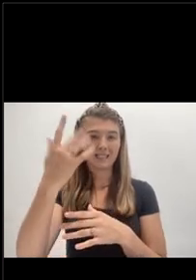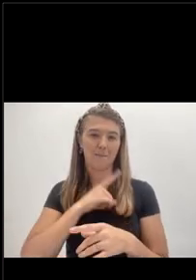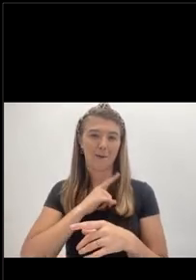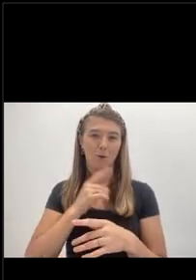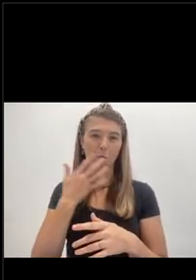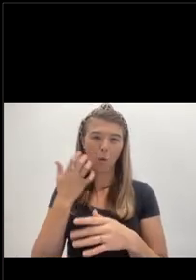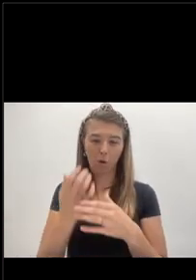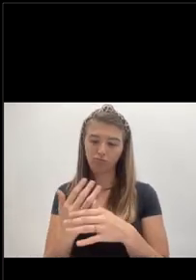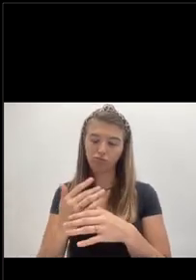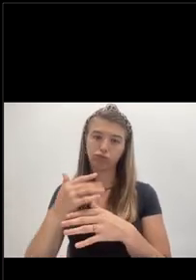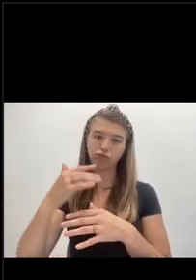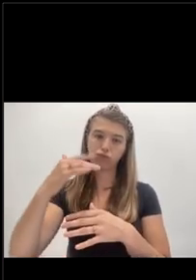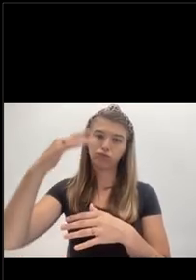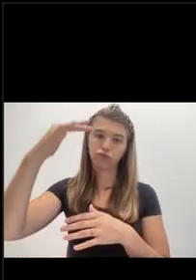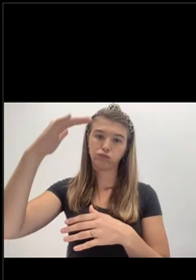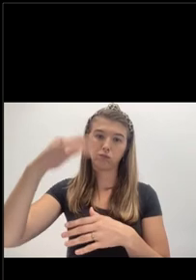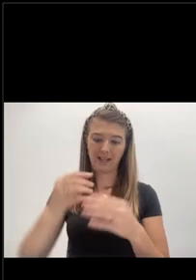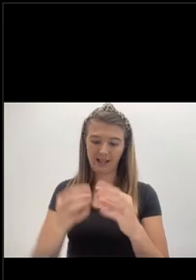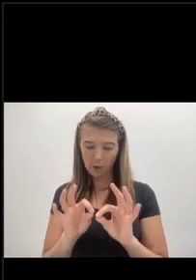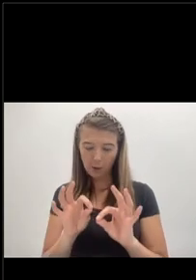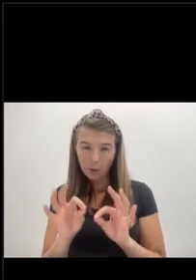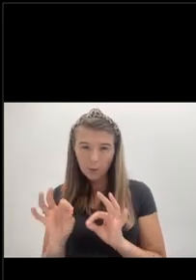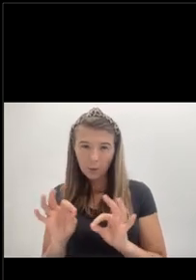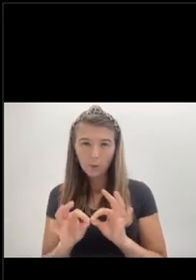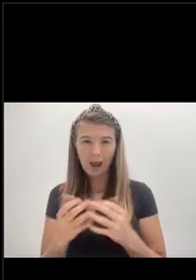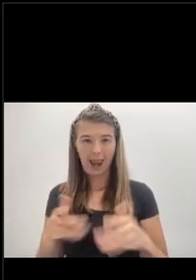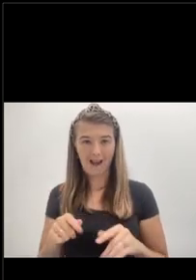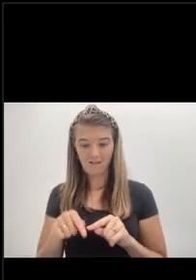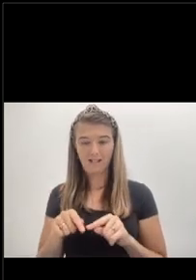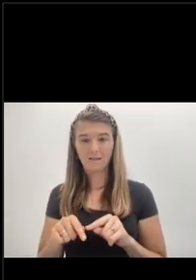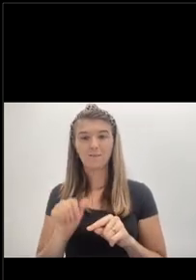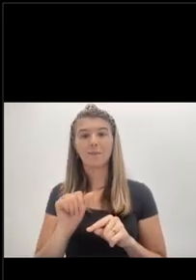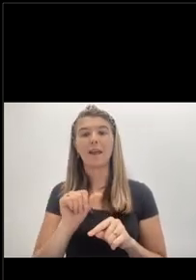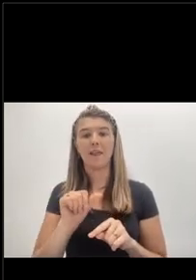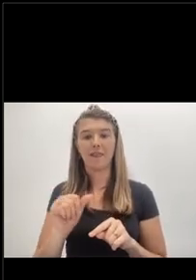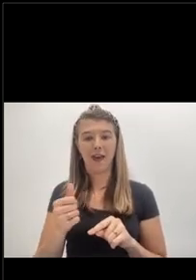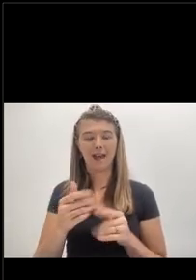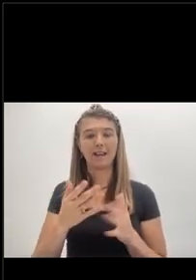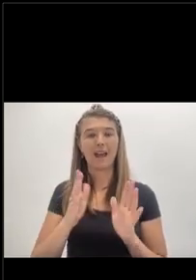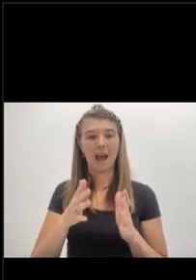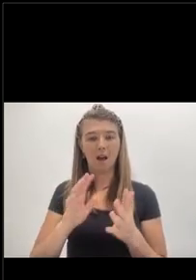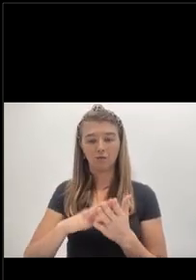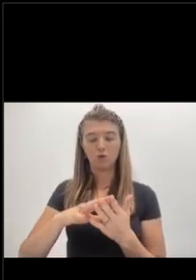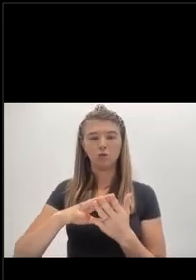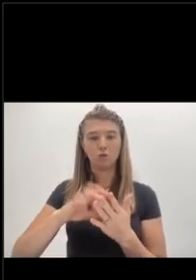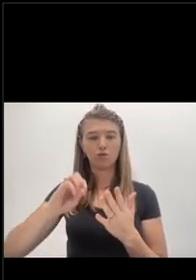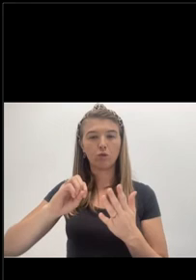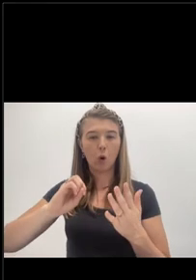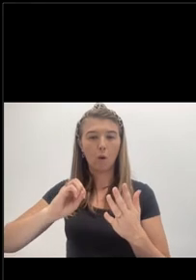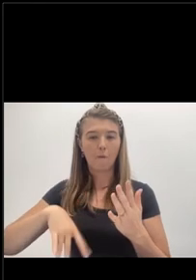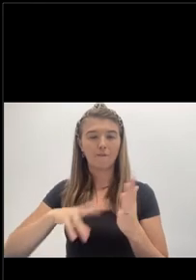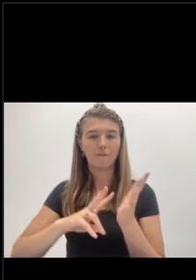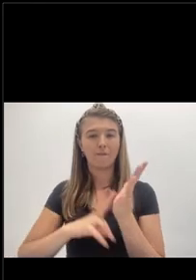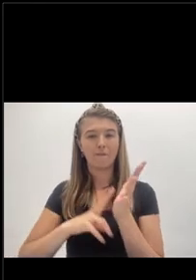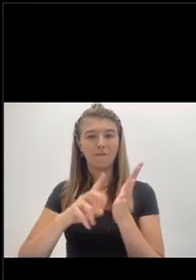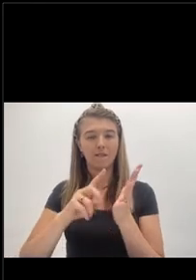And later you then you have to devolatilize all of the solvent to make sure that none of the solvent